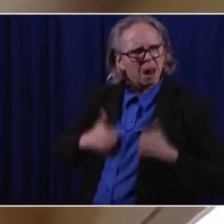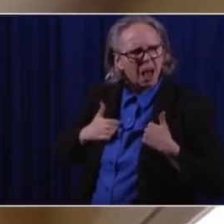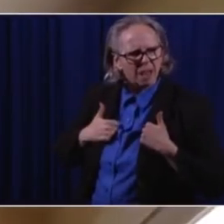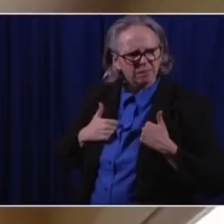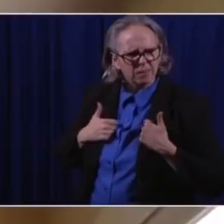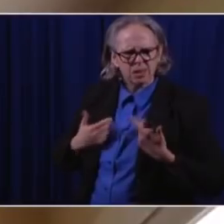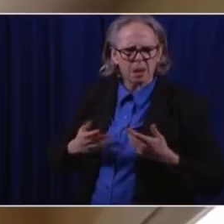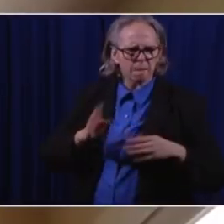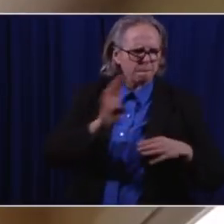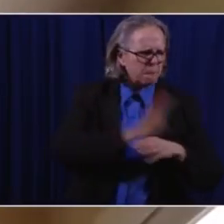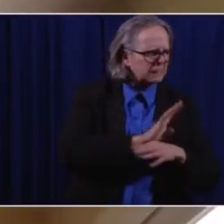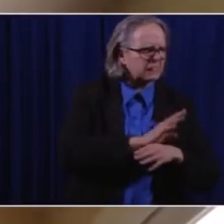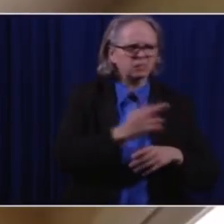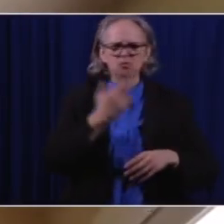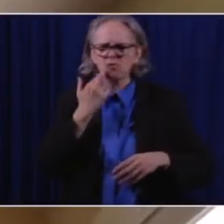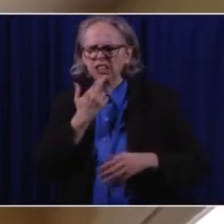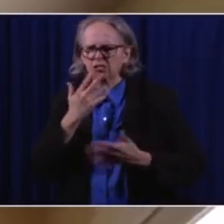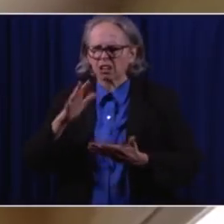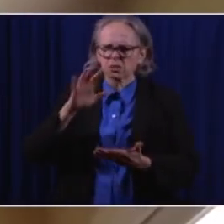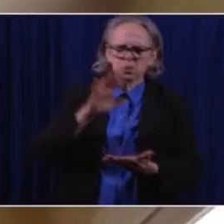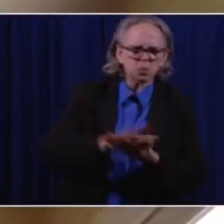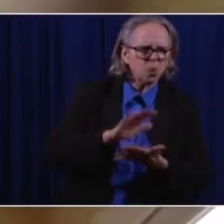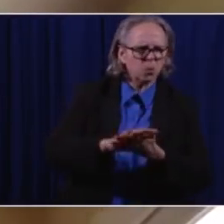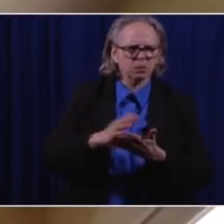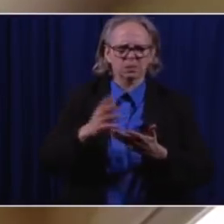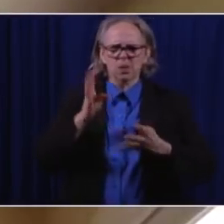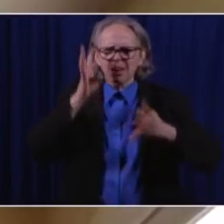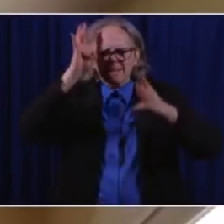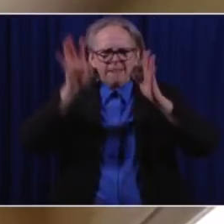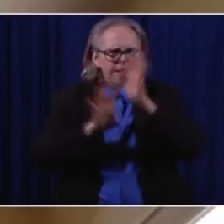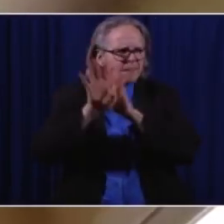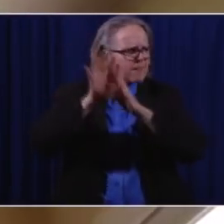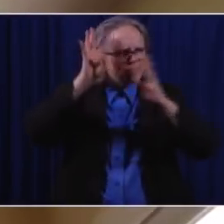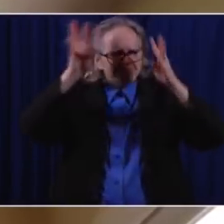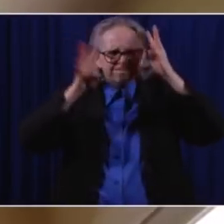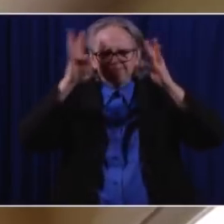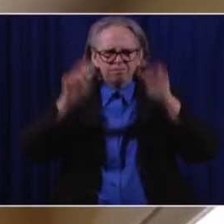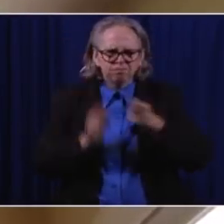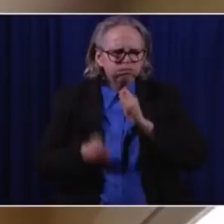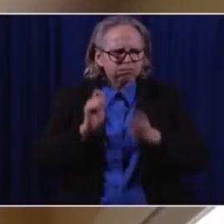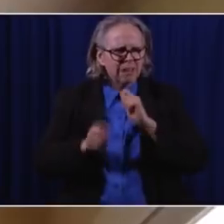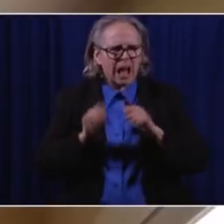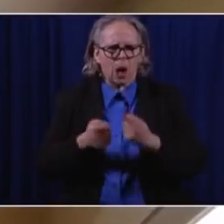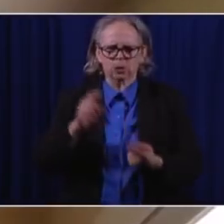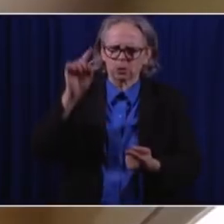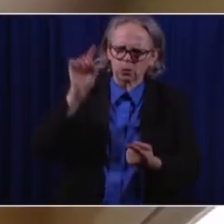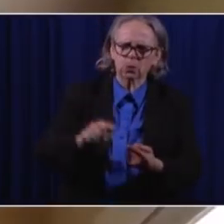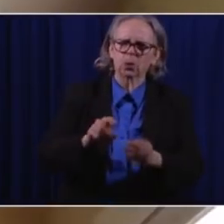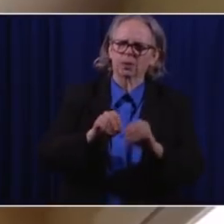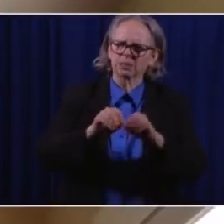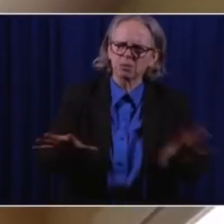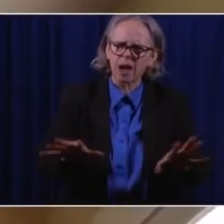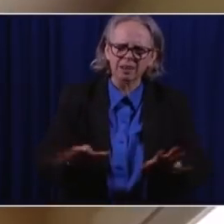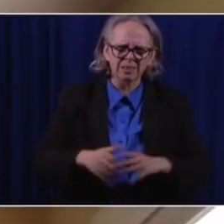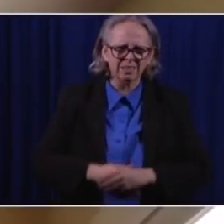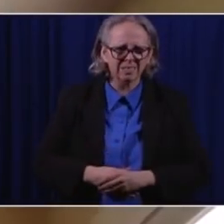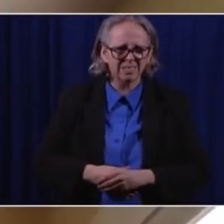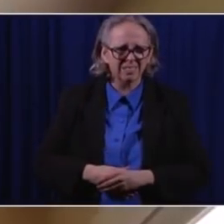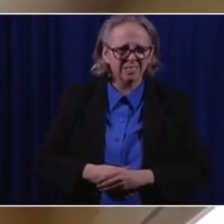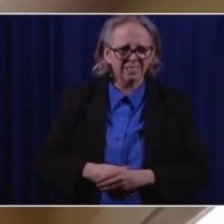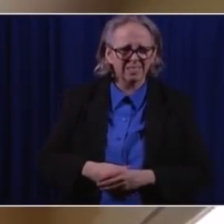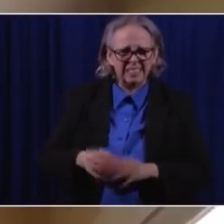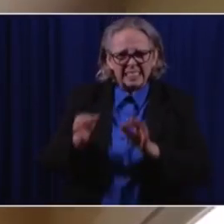universities have all come up with creative ways to reduce spread. Our essential workers have kept us all going.